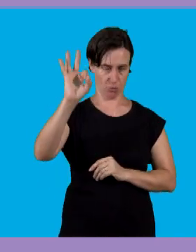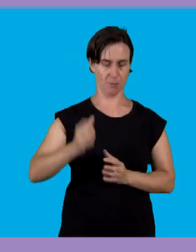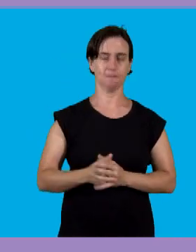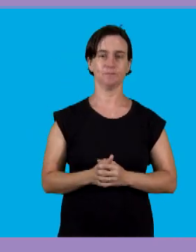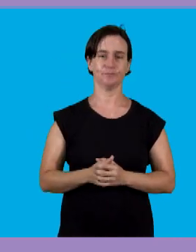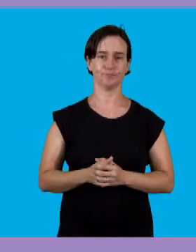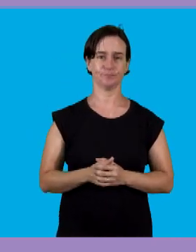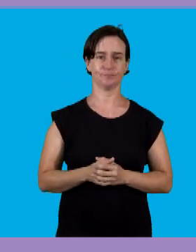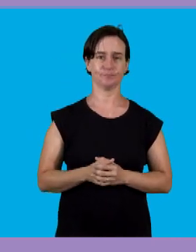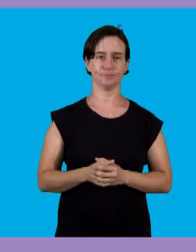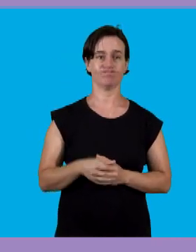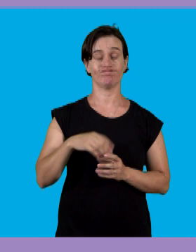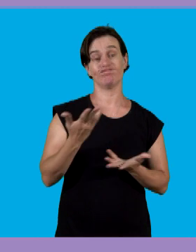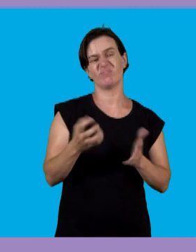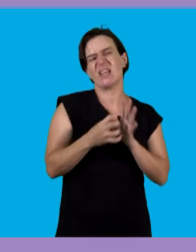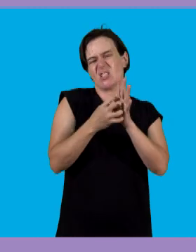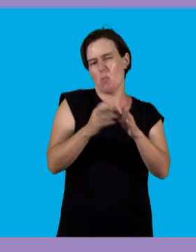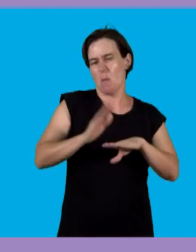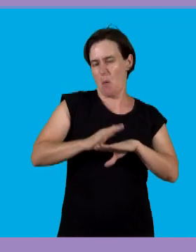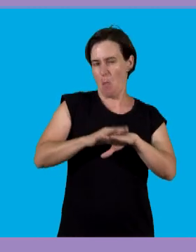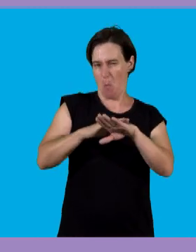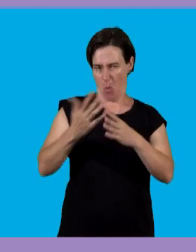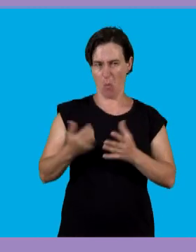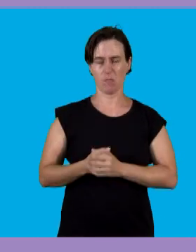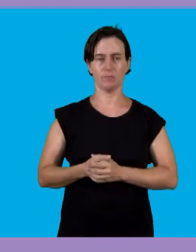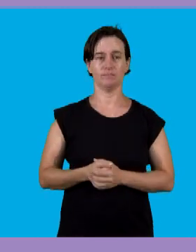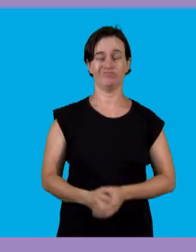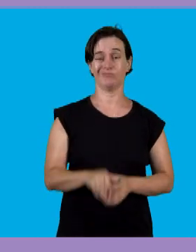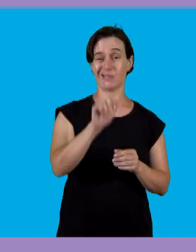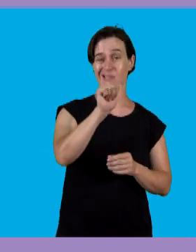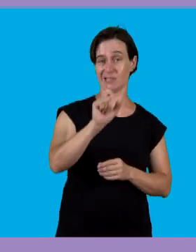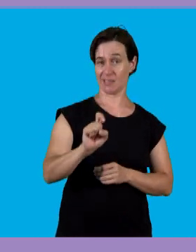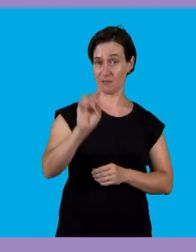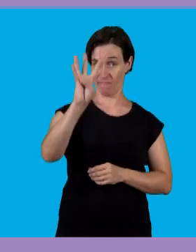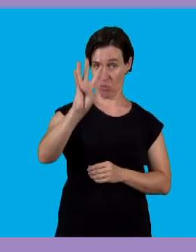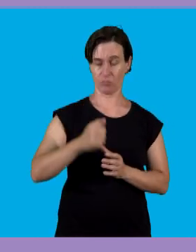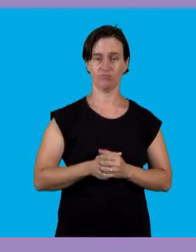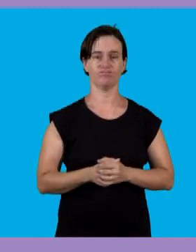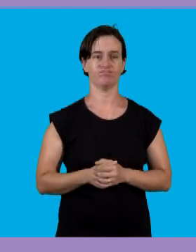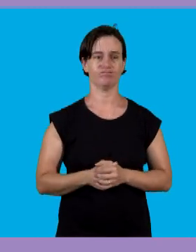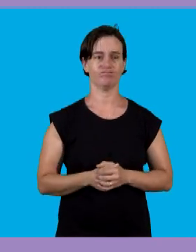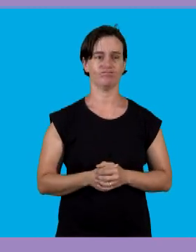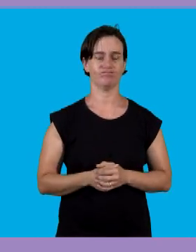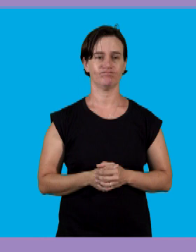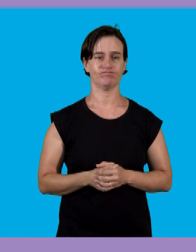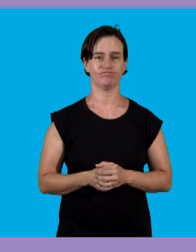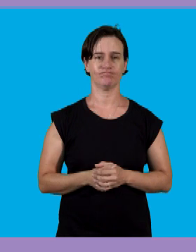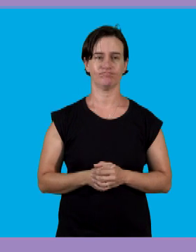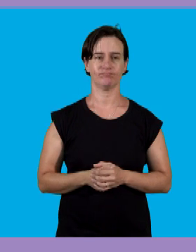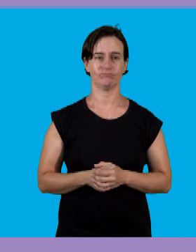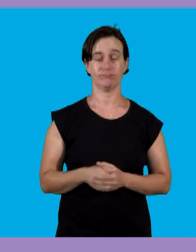2x cubed. Let's see examples of monomials. 6x exponent 4 is a monomial.